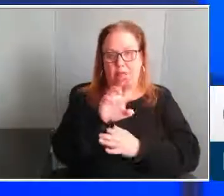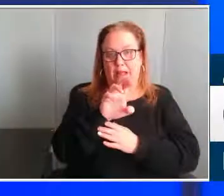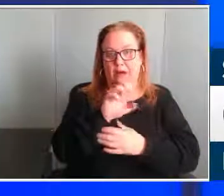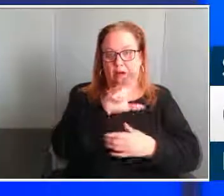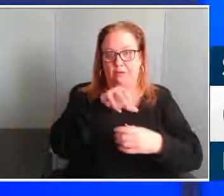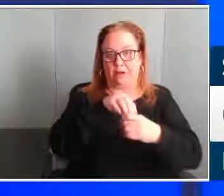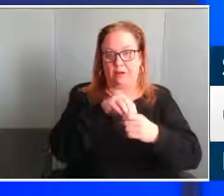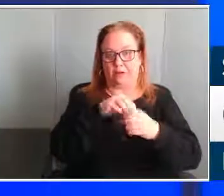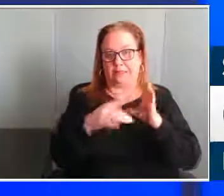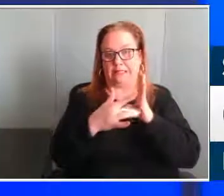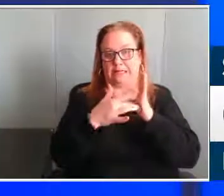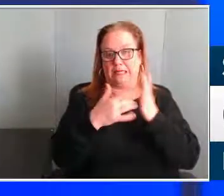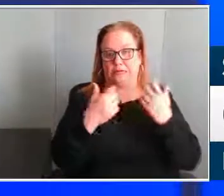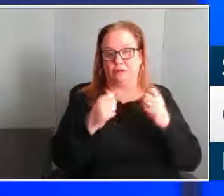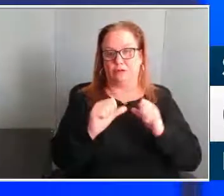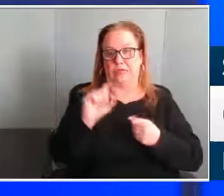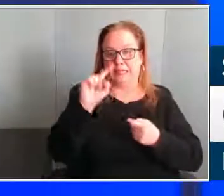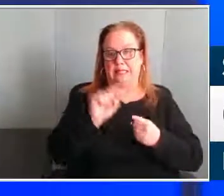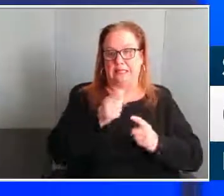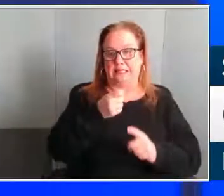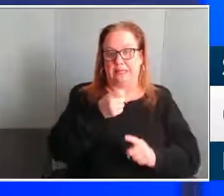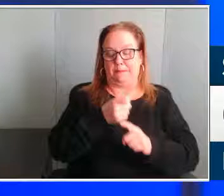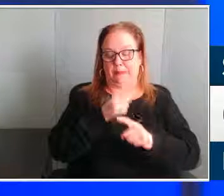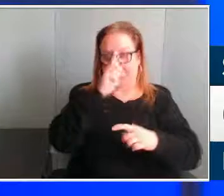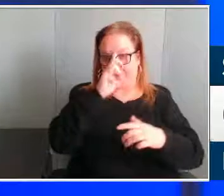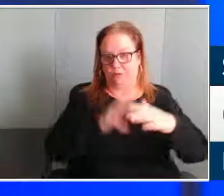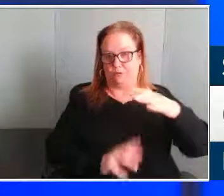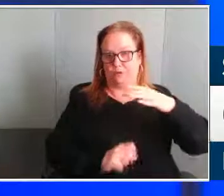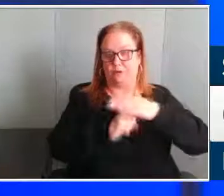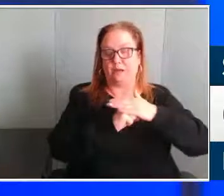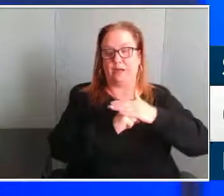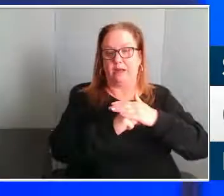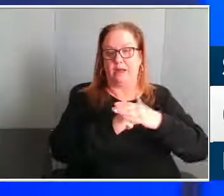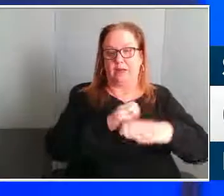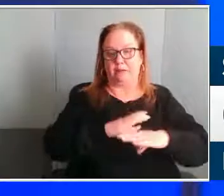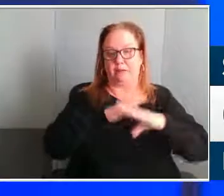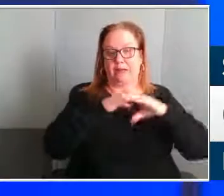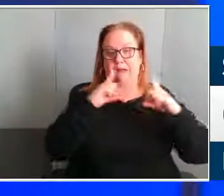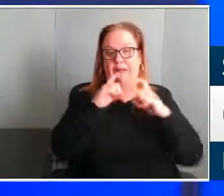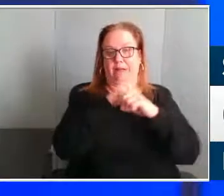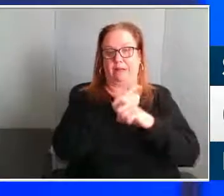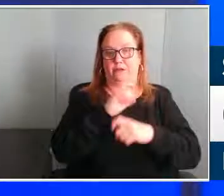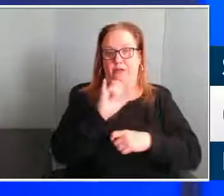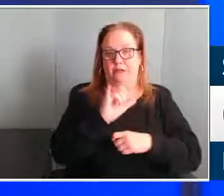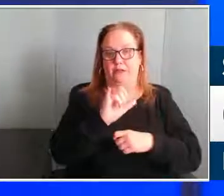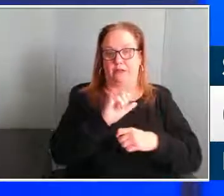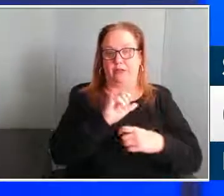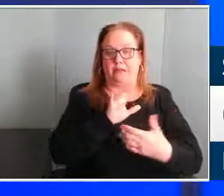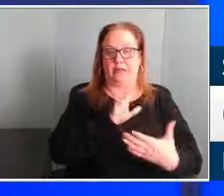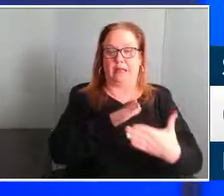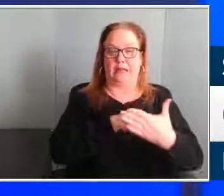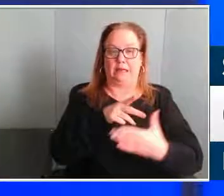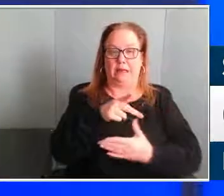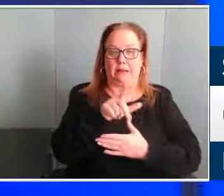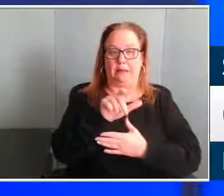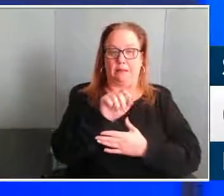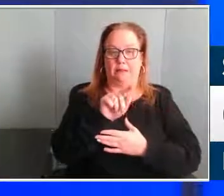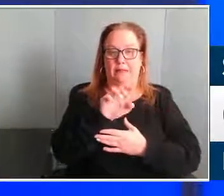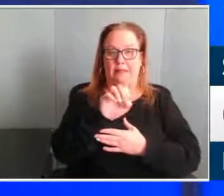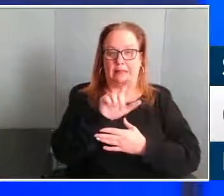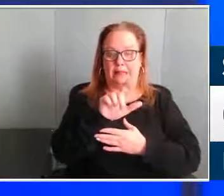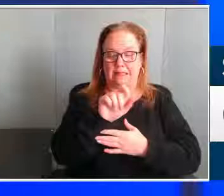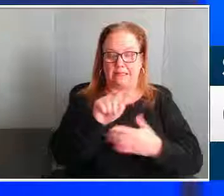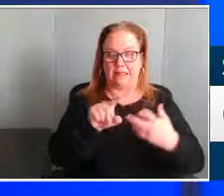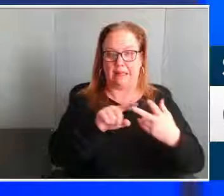techniques to try and lessen the impact of the stroke and to prevent complications. That can be things like antiplatelet medications,